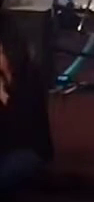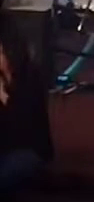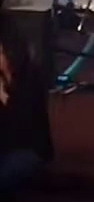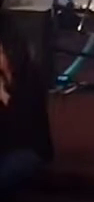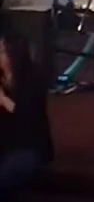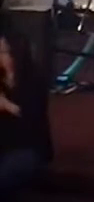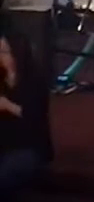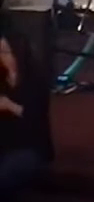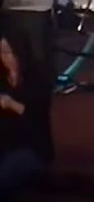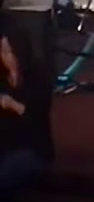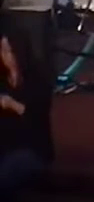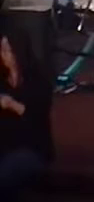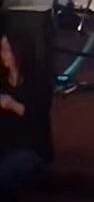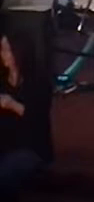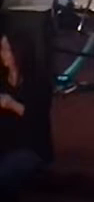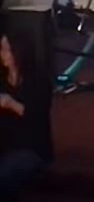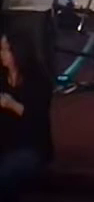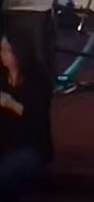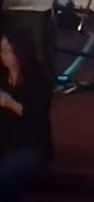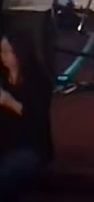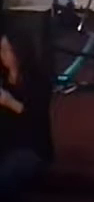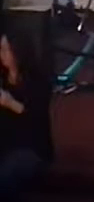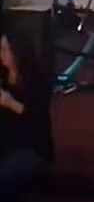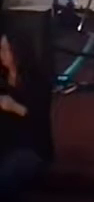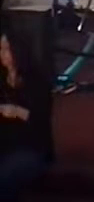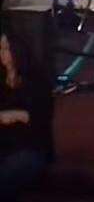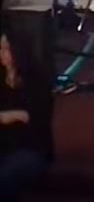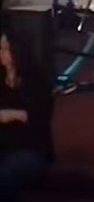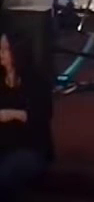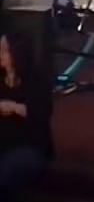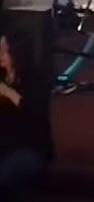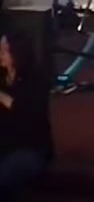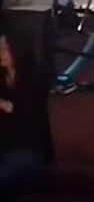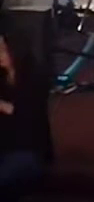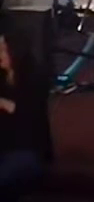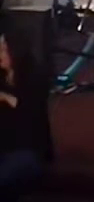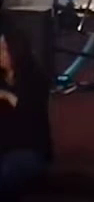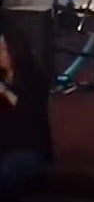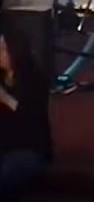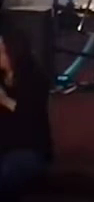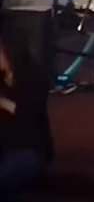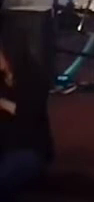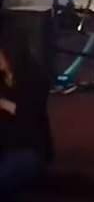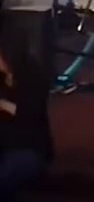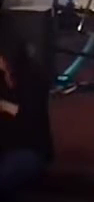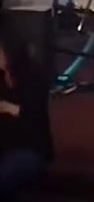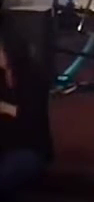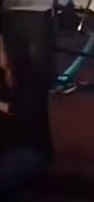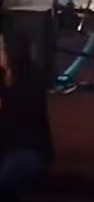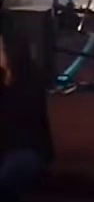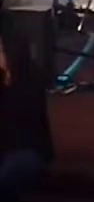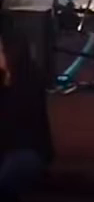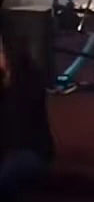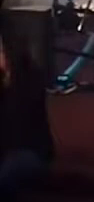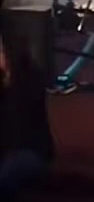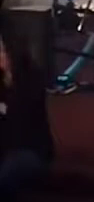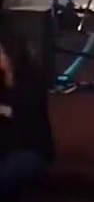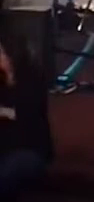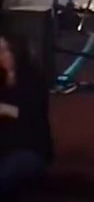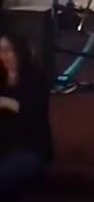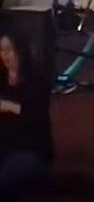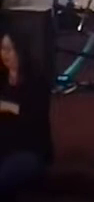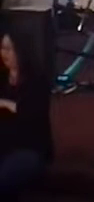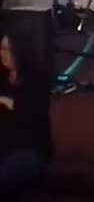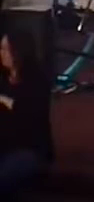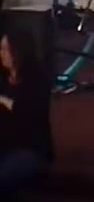says two things that we're going to go through quickly. Number one is to equip God's people to do his work. I think one of the hardest things to overcome is that